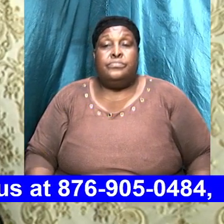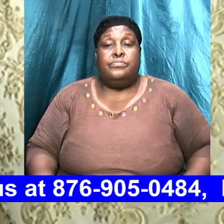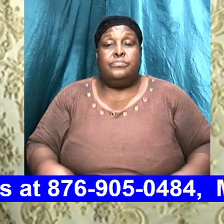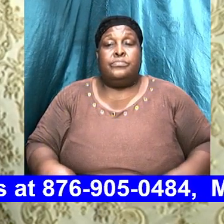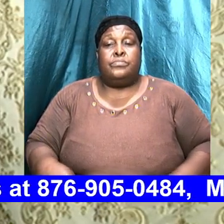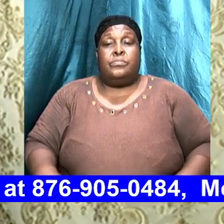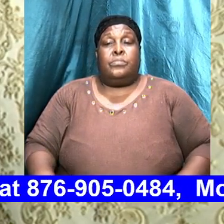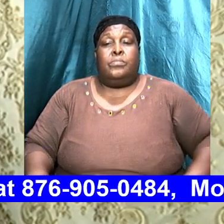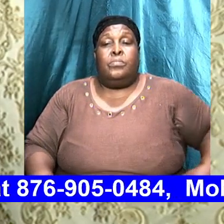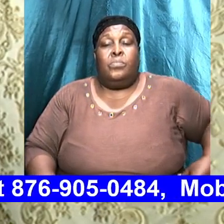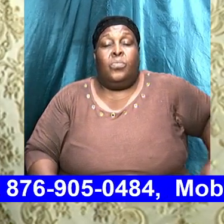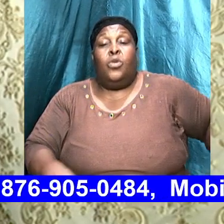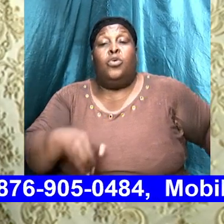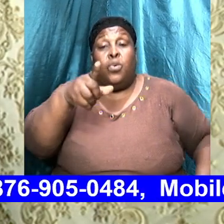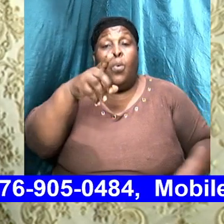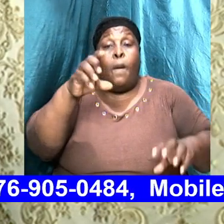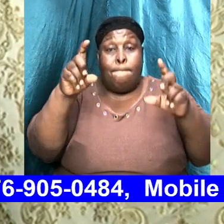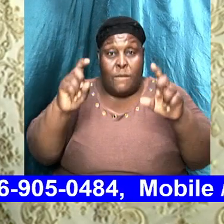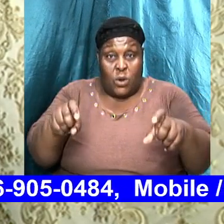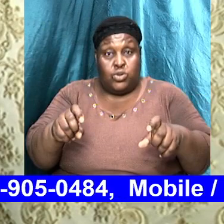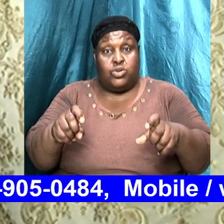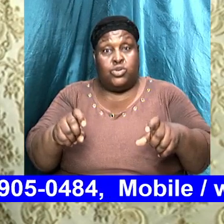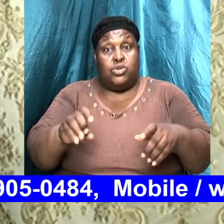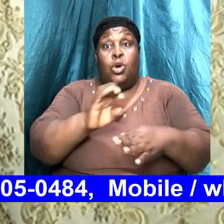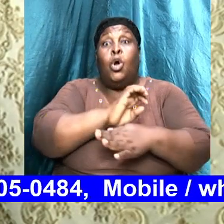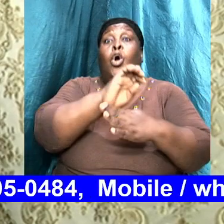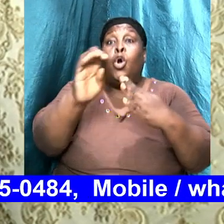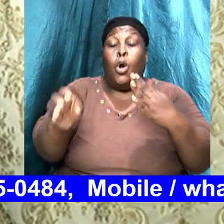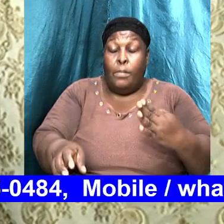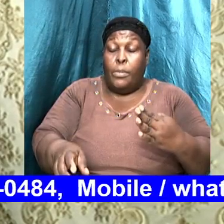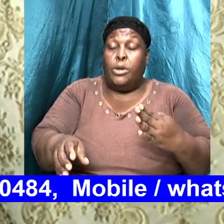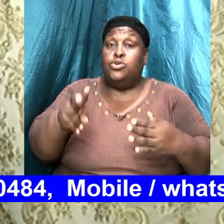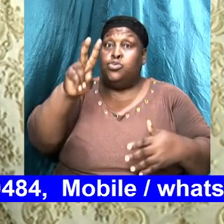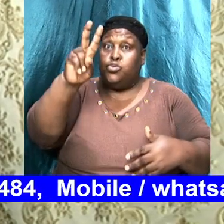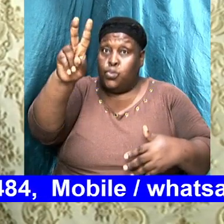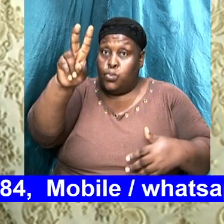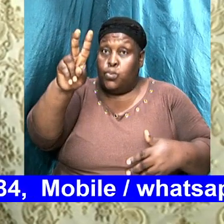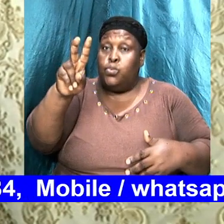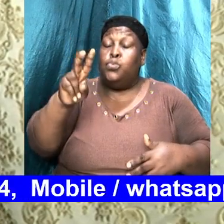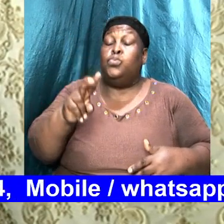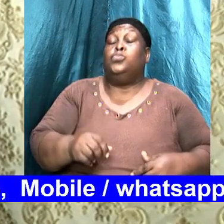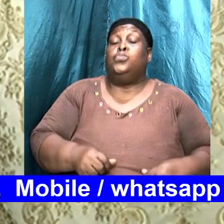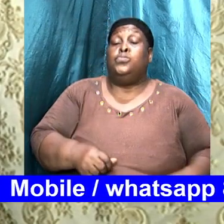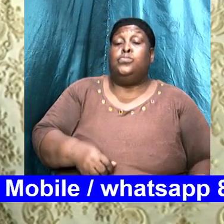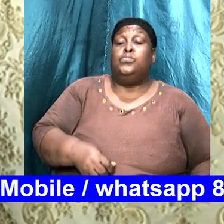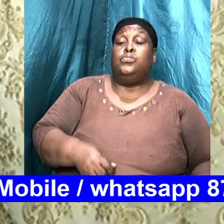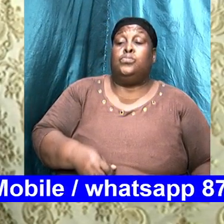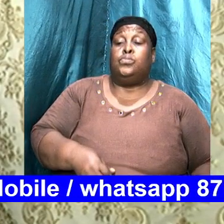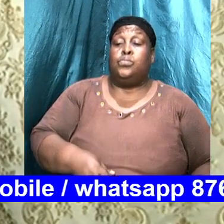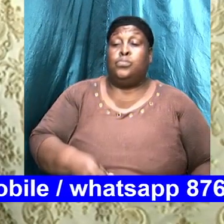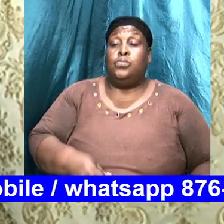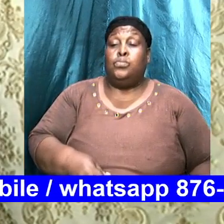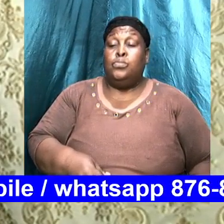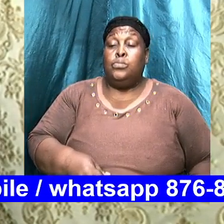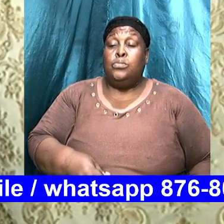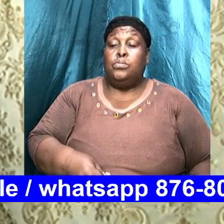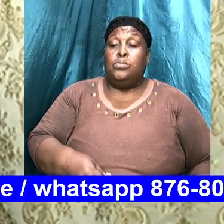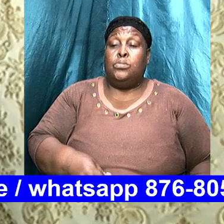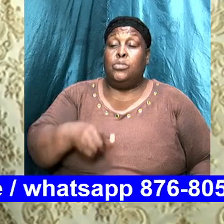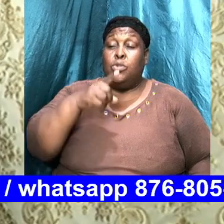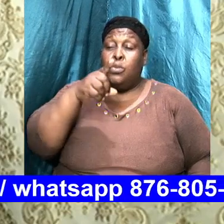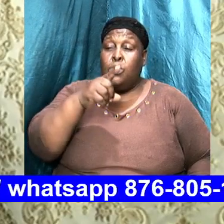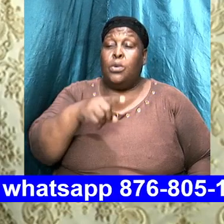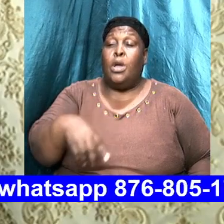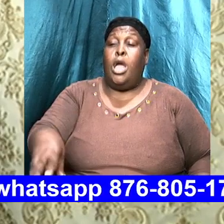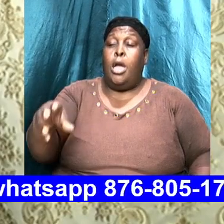You must complete both. Verily, verily, I say unto thee, except a man be born of the water and